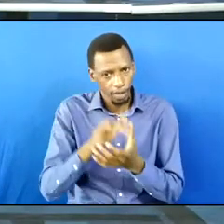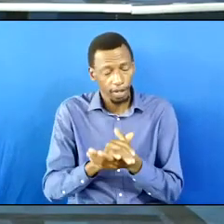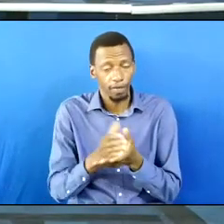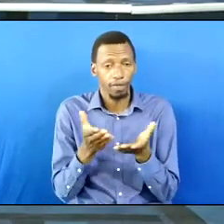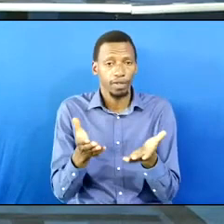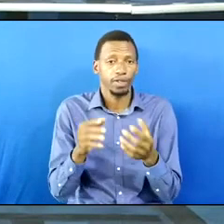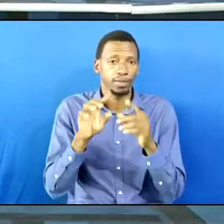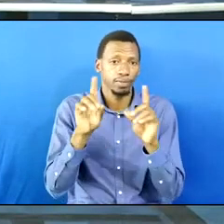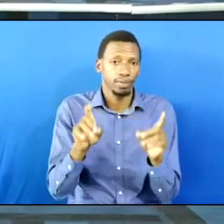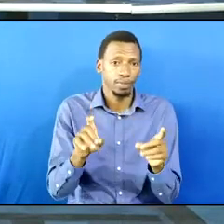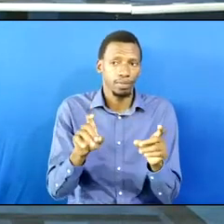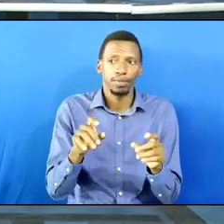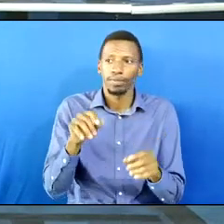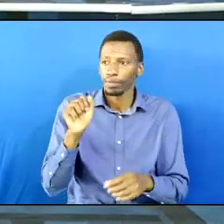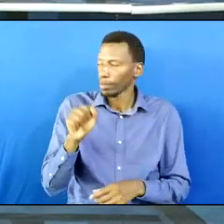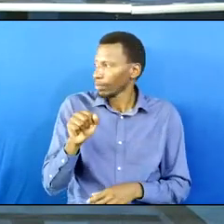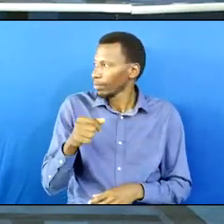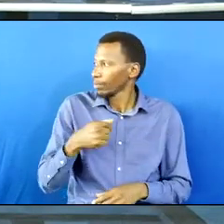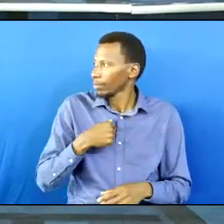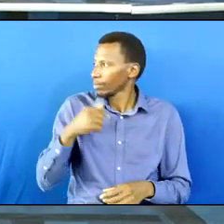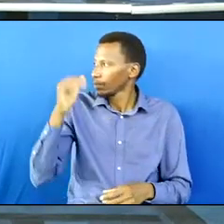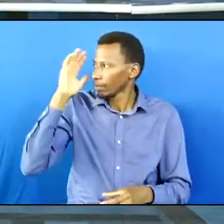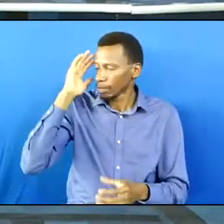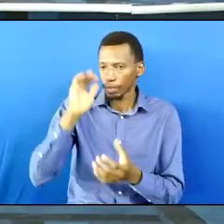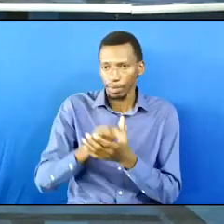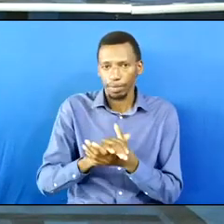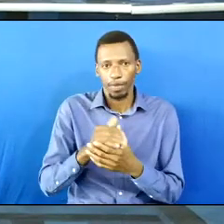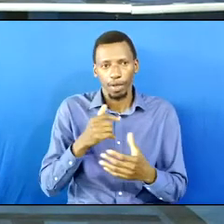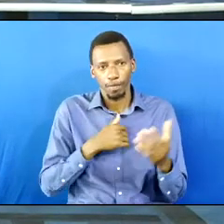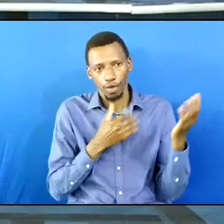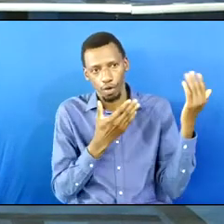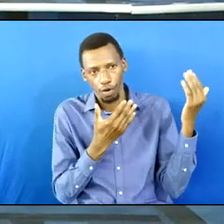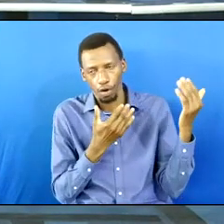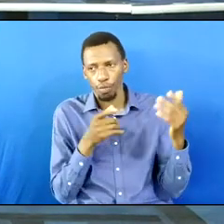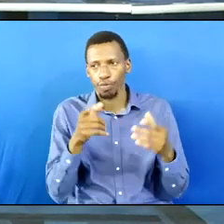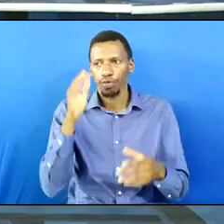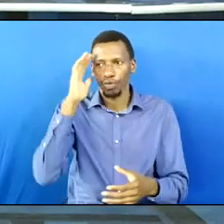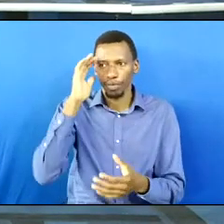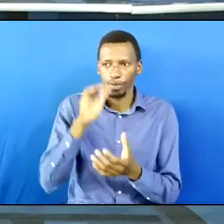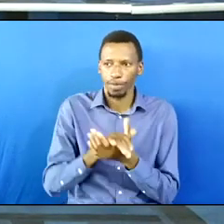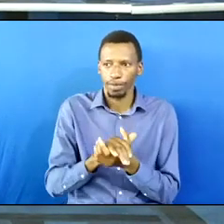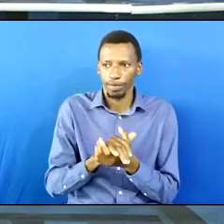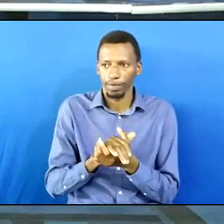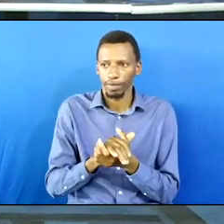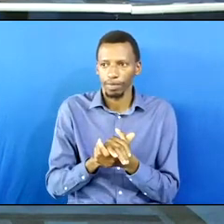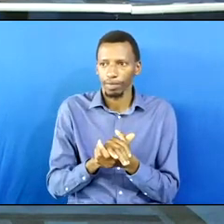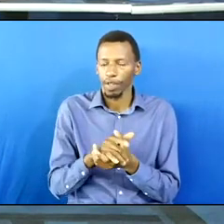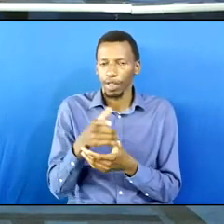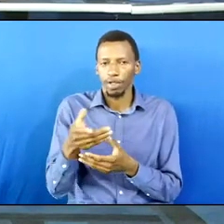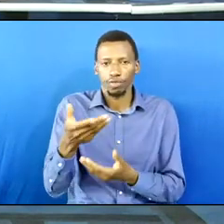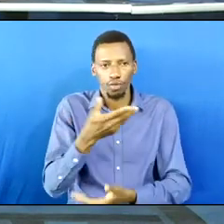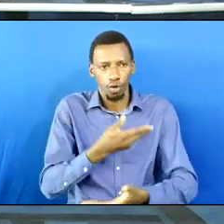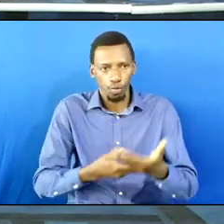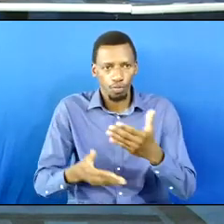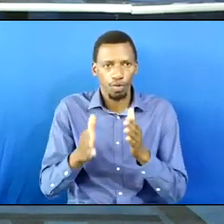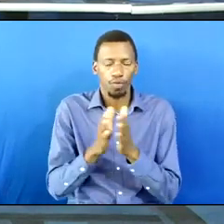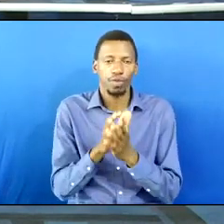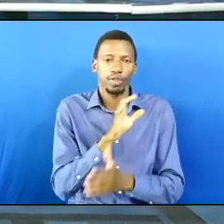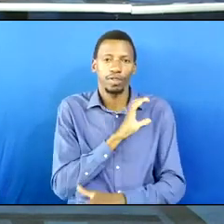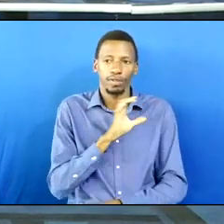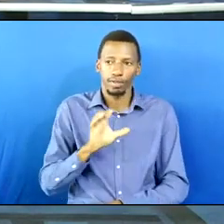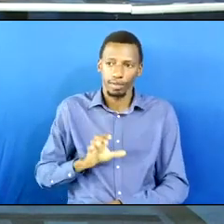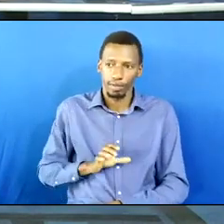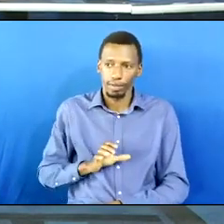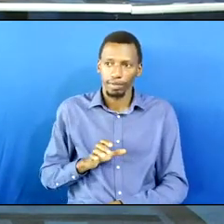Savior? Yes, I believe. It's my hope that you believe also. In this expression of communion with Christ, Christ